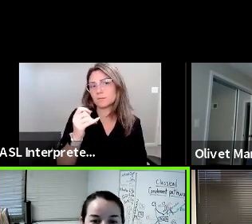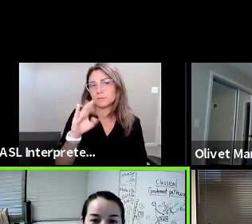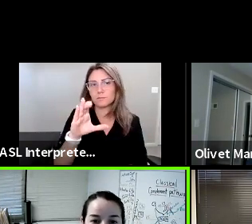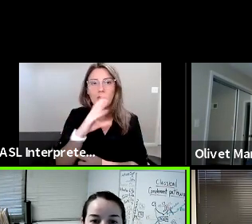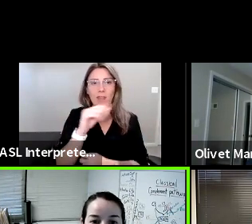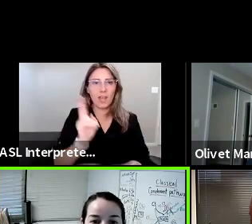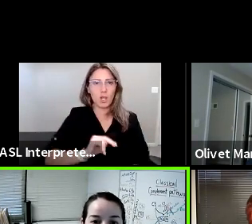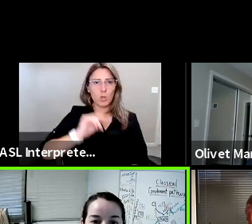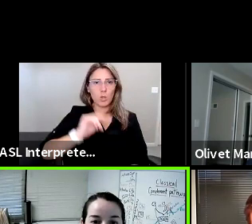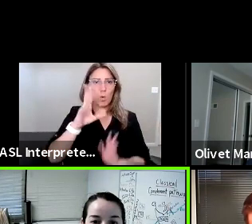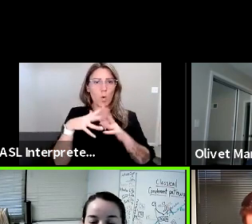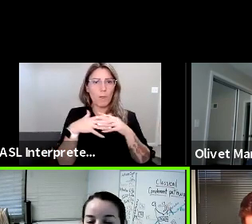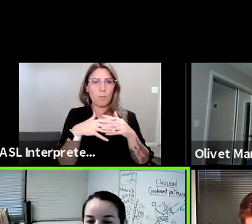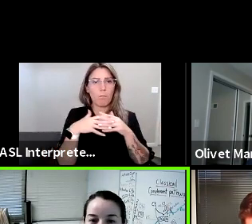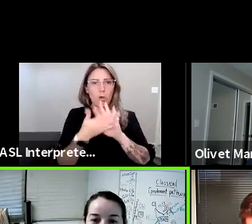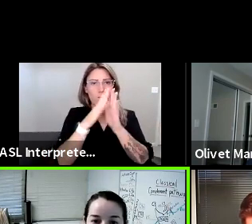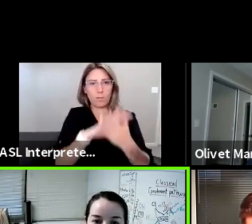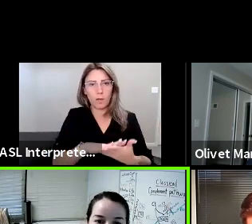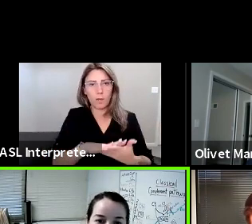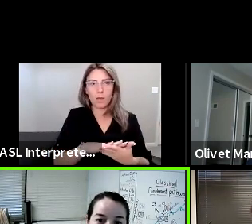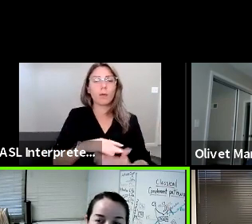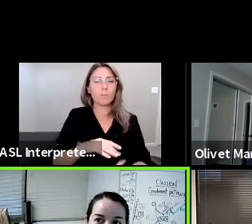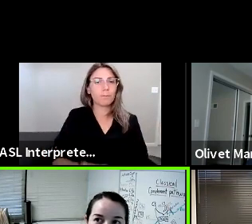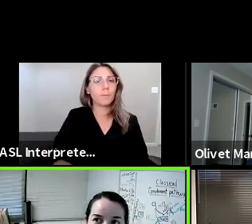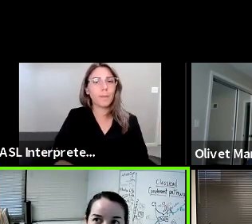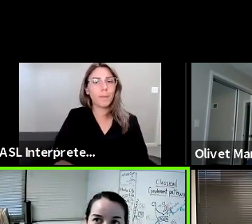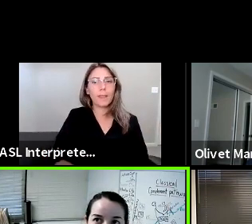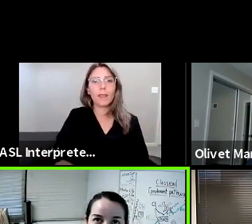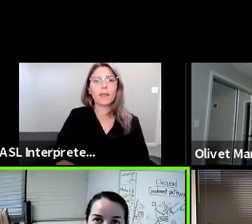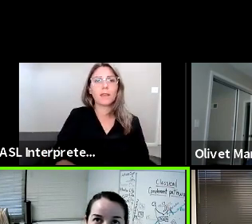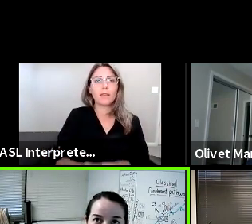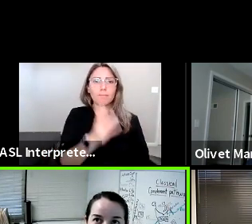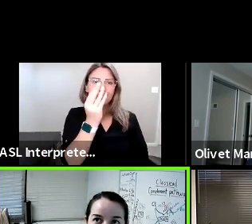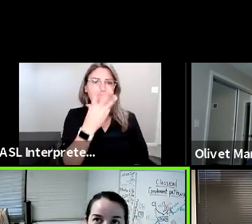has become. It tells a lot of stories about